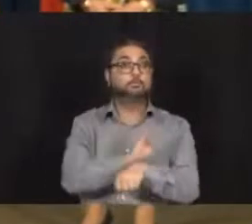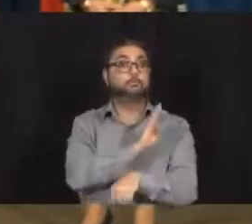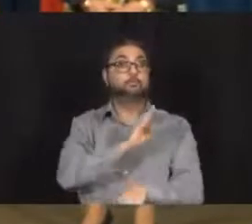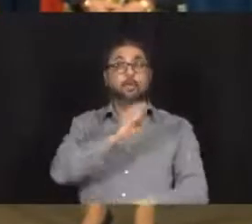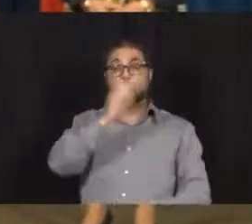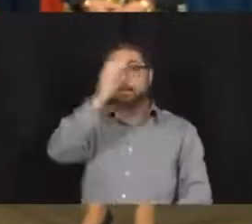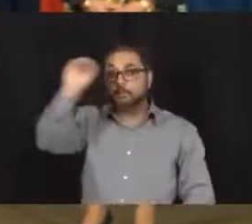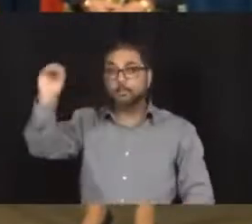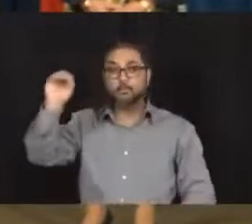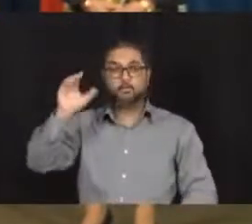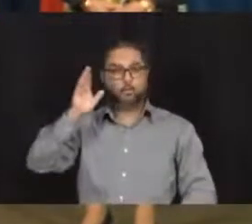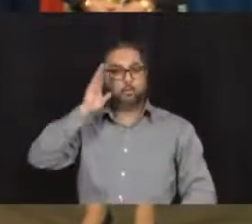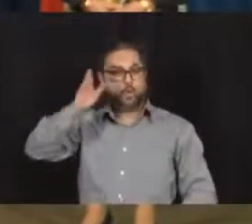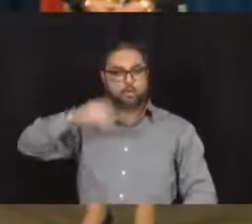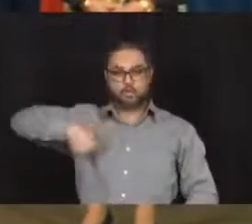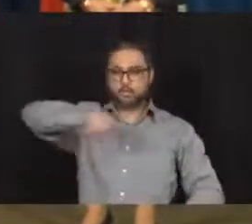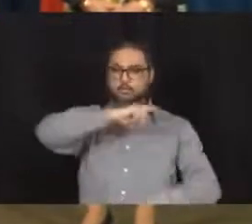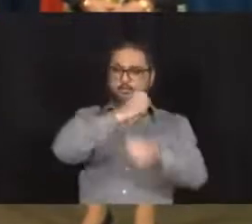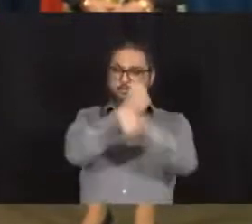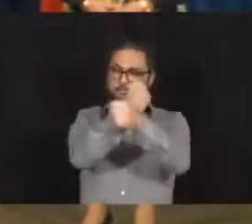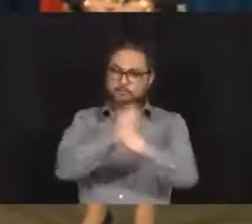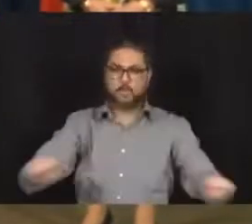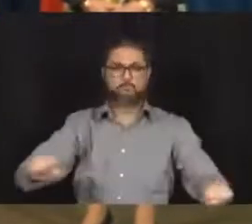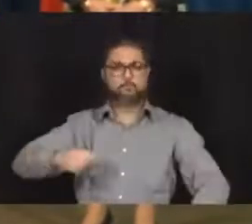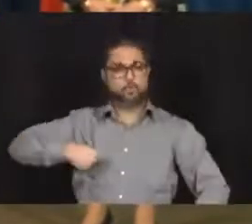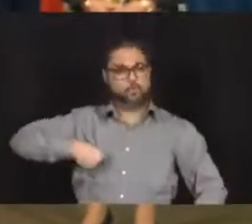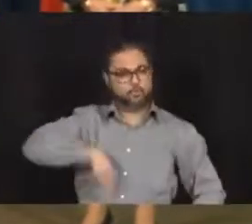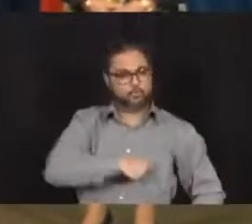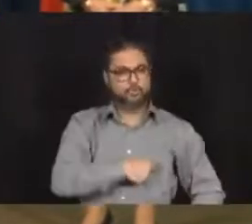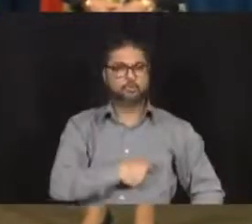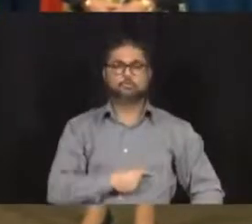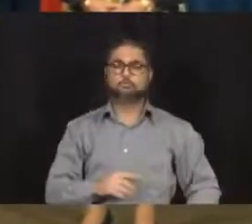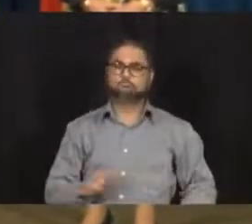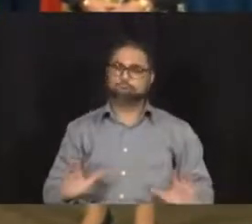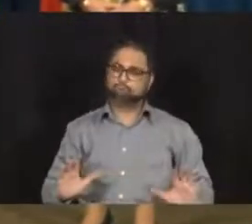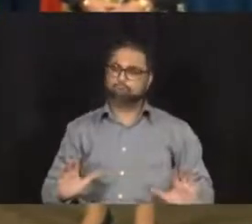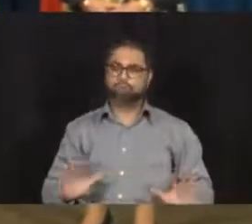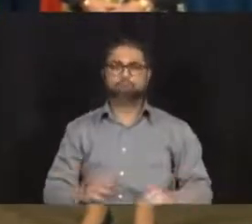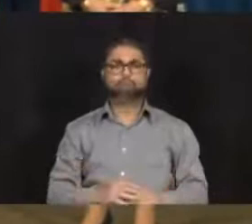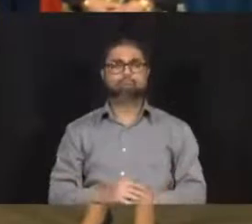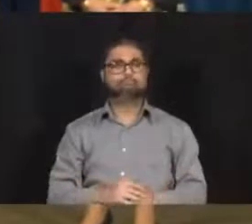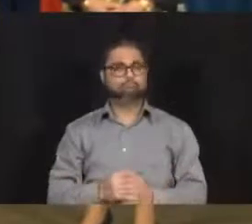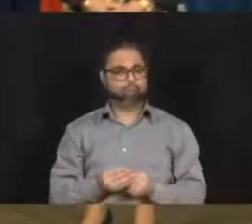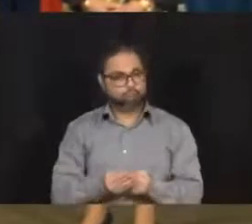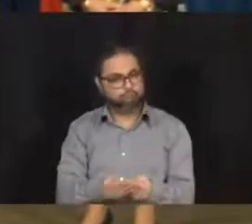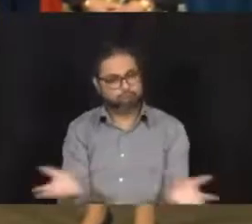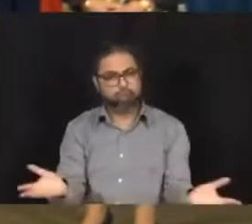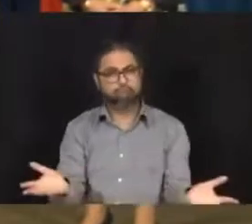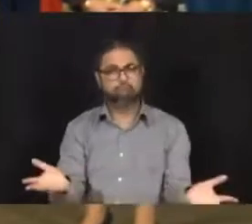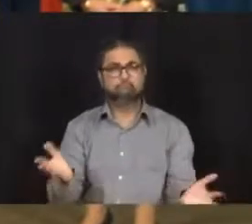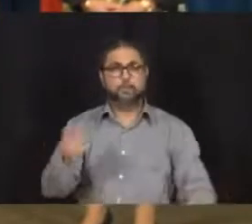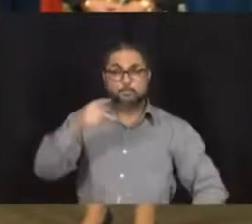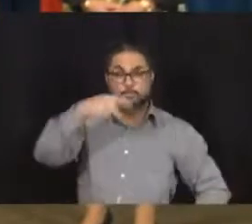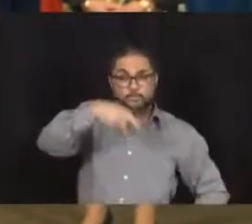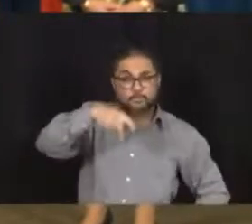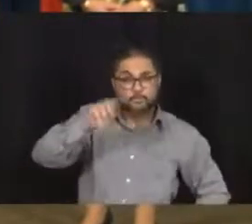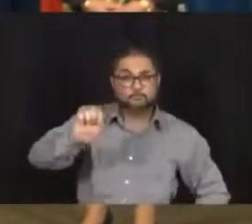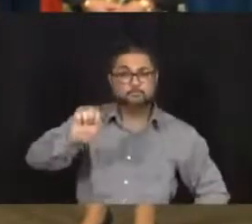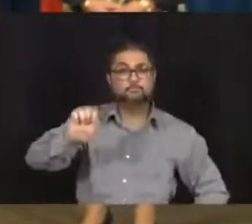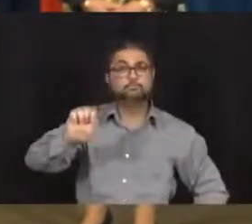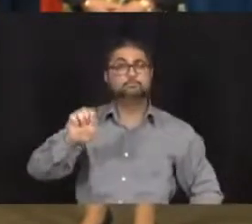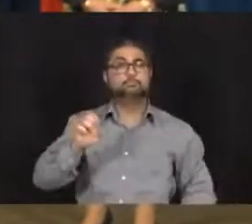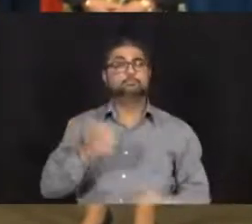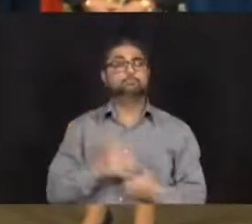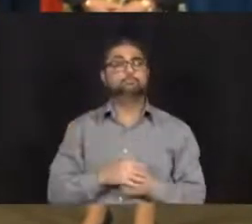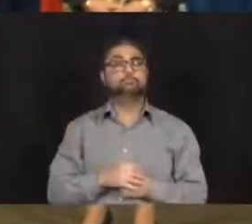These companies are just incredible, supplying a lot of the frontline healthcare workers with the PPE, the donations,